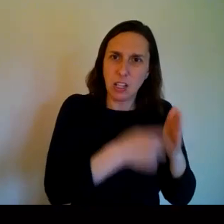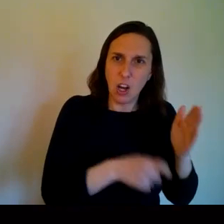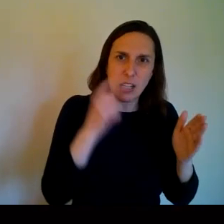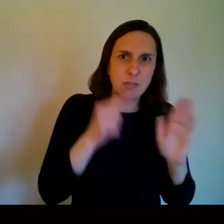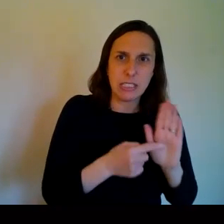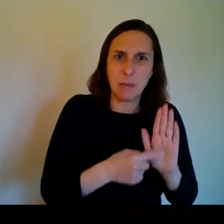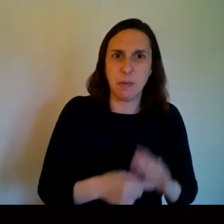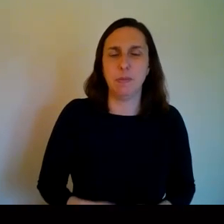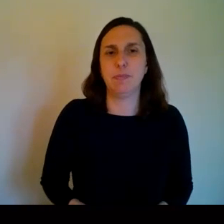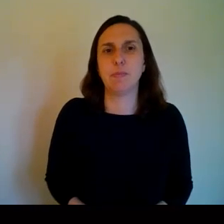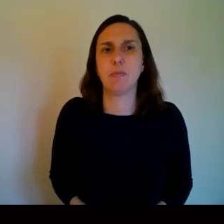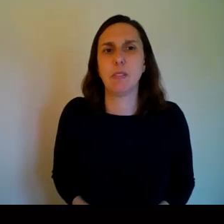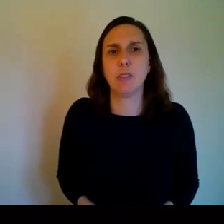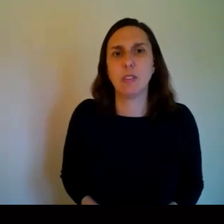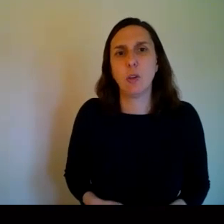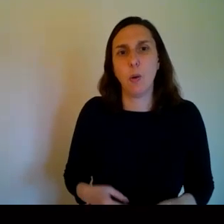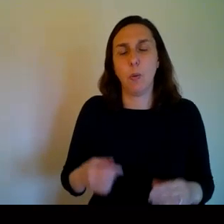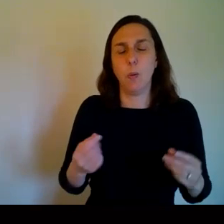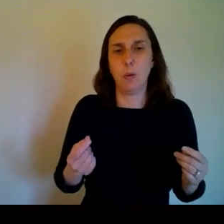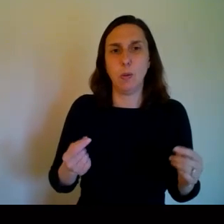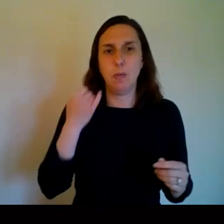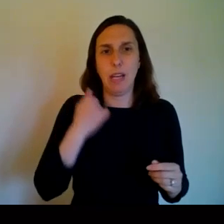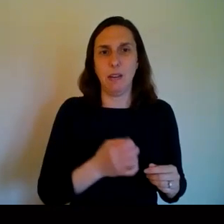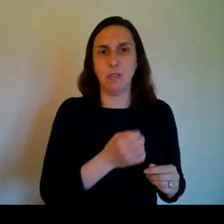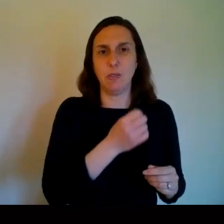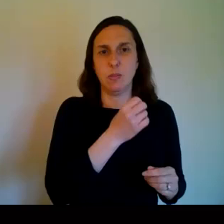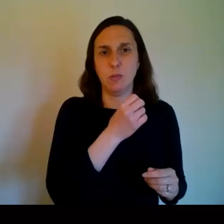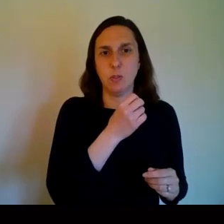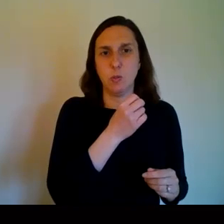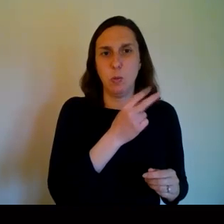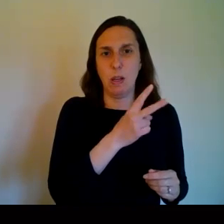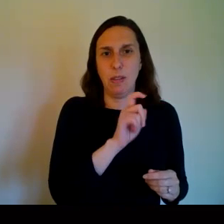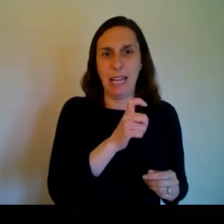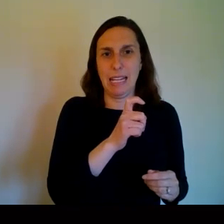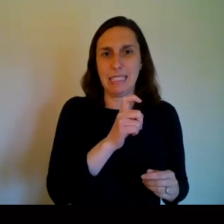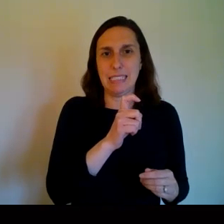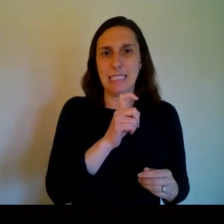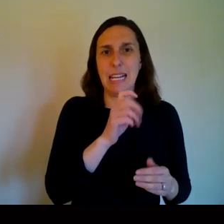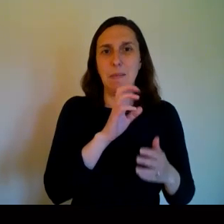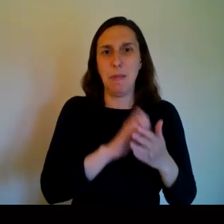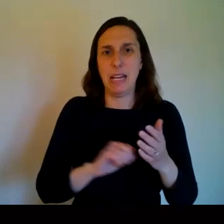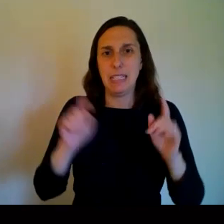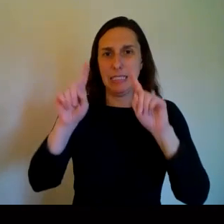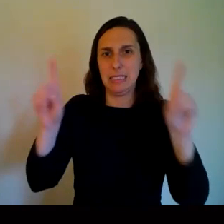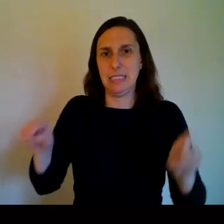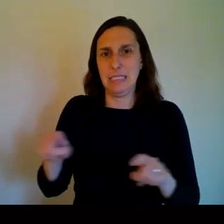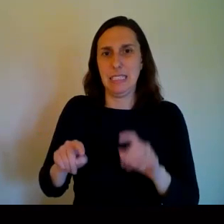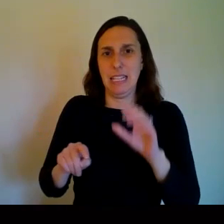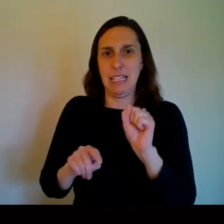12x minus the quantity 5x plus 1200,